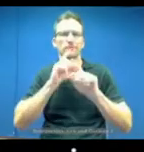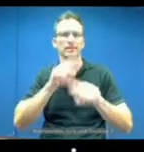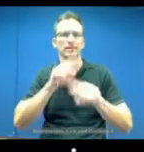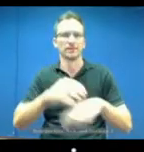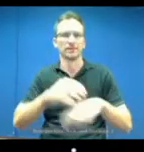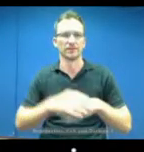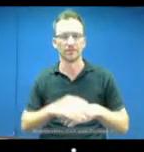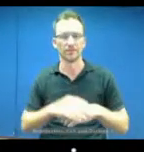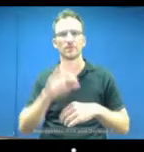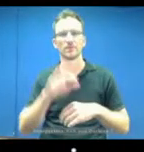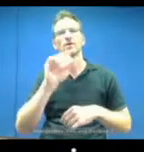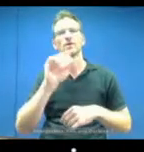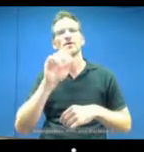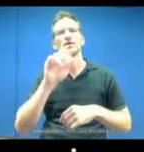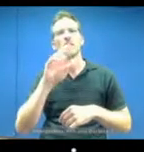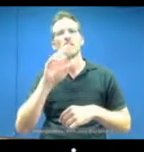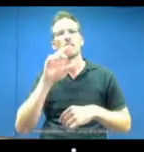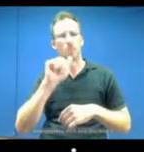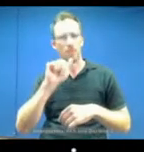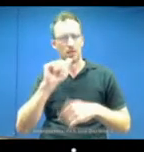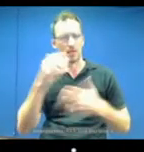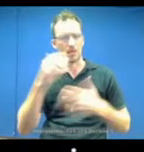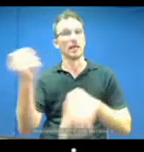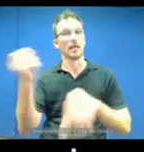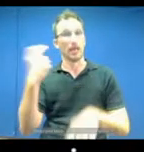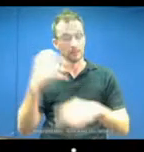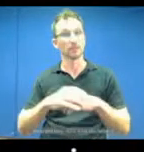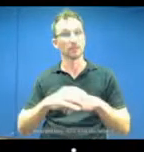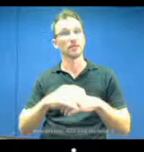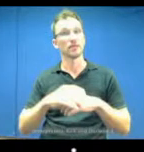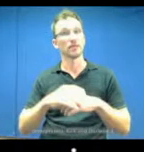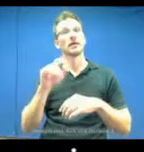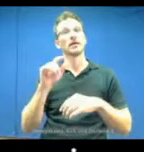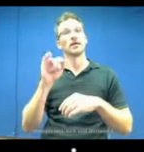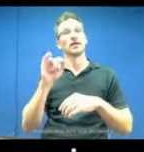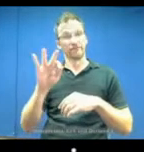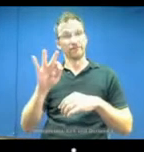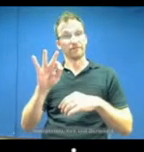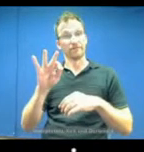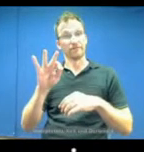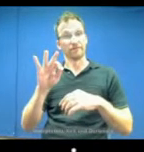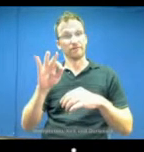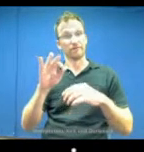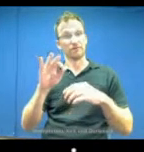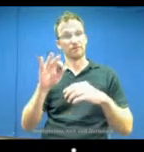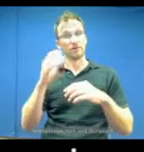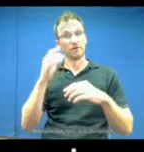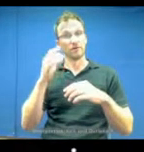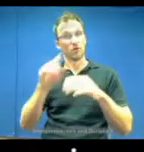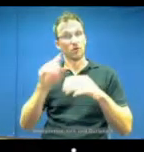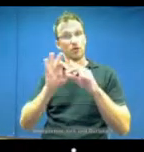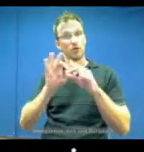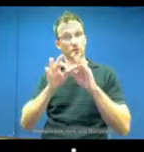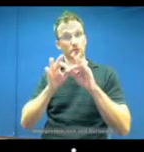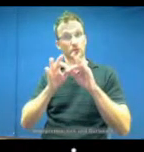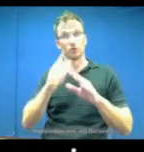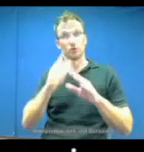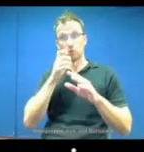Barbara asked about whether or not the decision was appealed with the interpreters who swiveled. No,